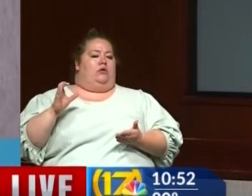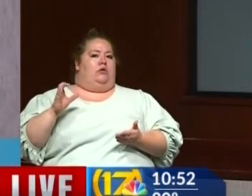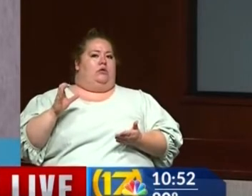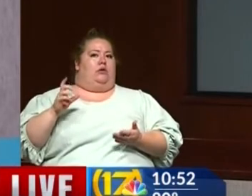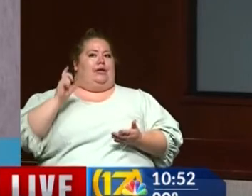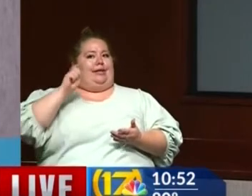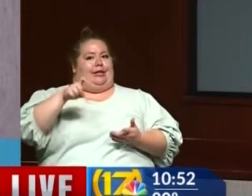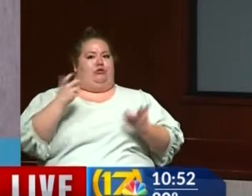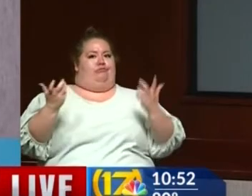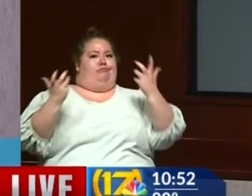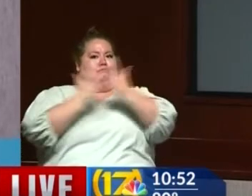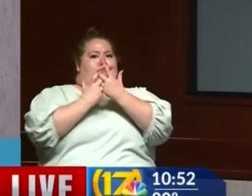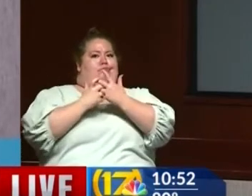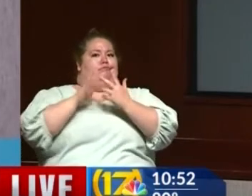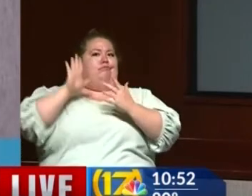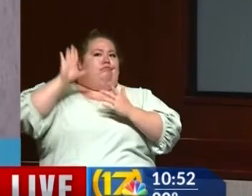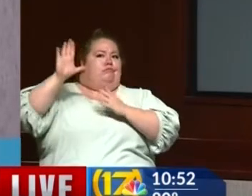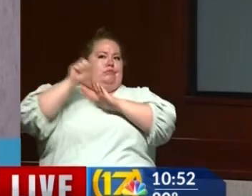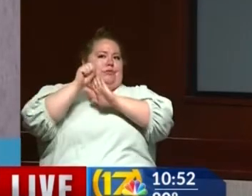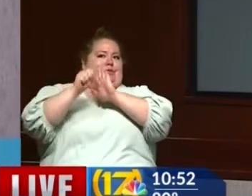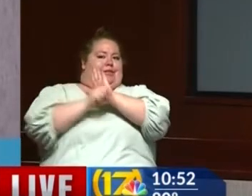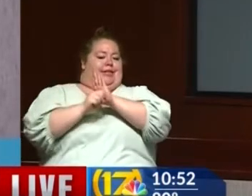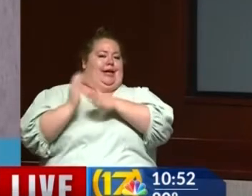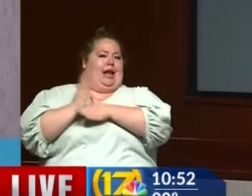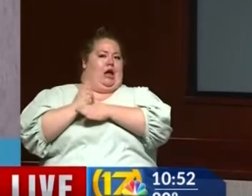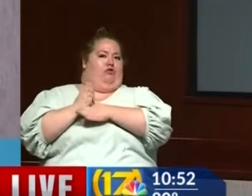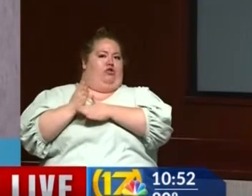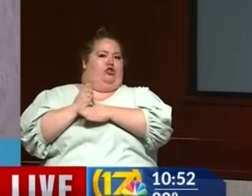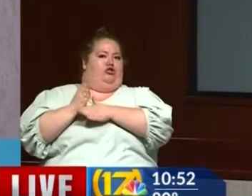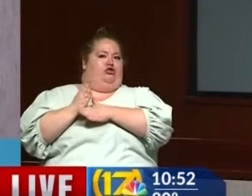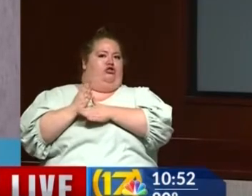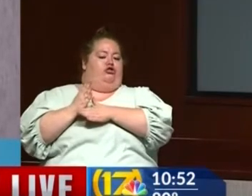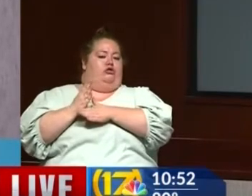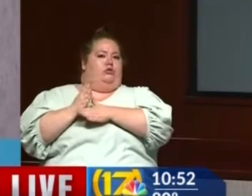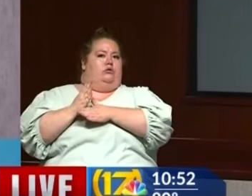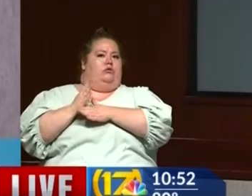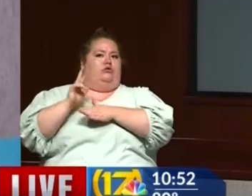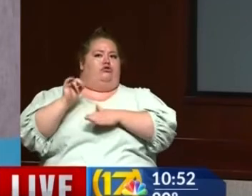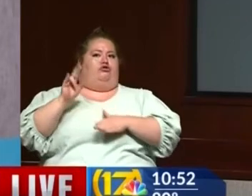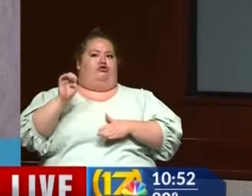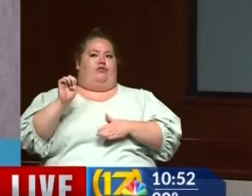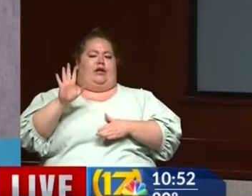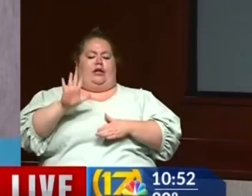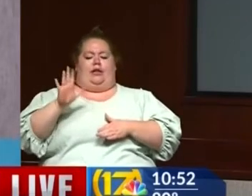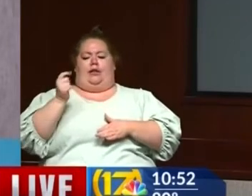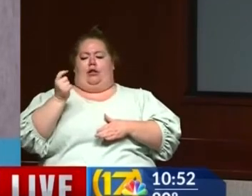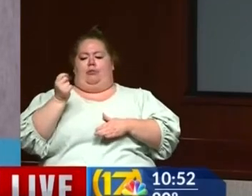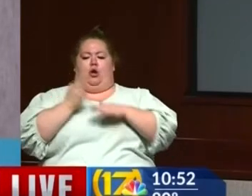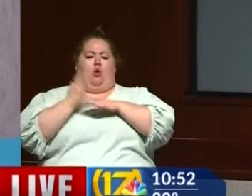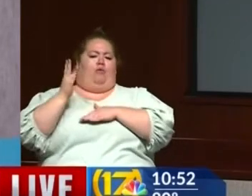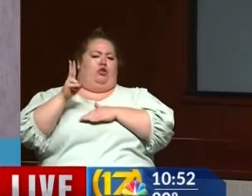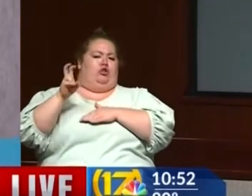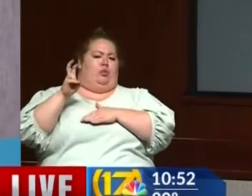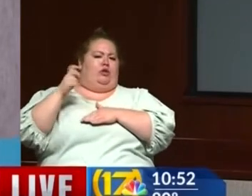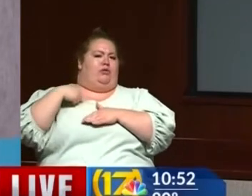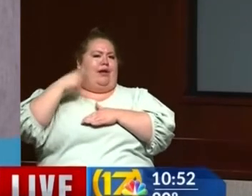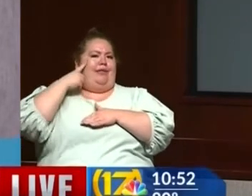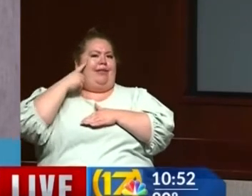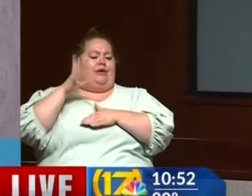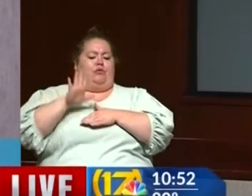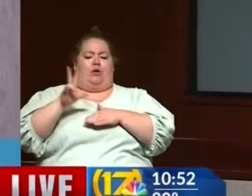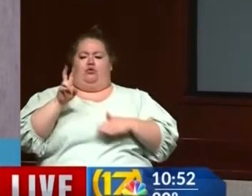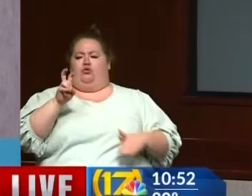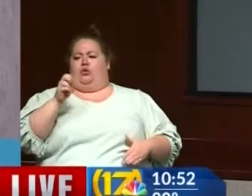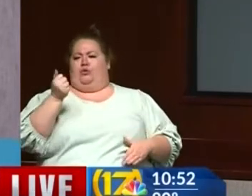state average testing rate. State average testing rate is a little over 200. I think the last look it was